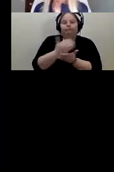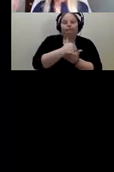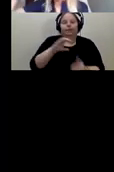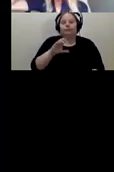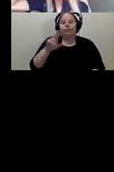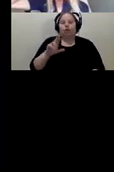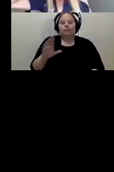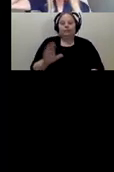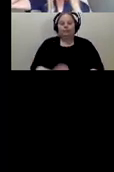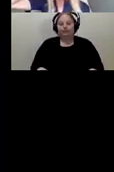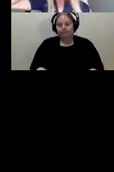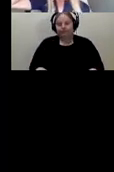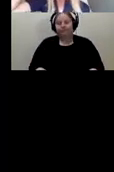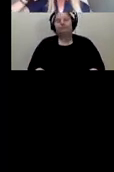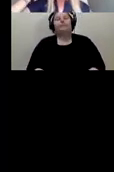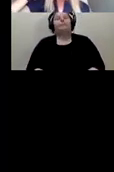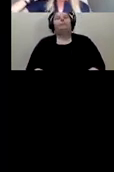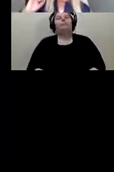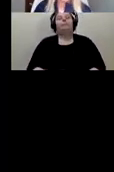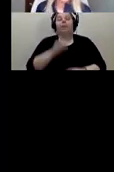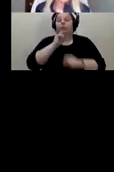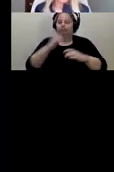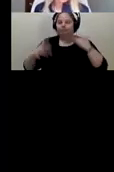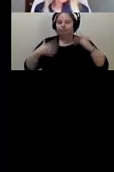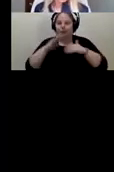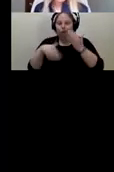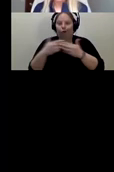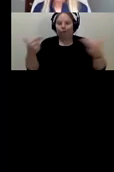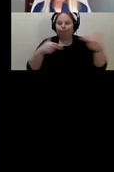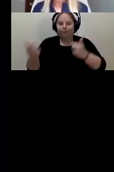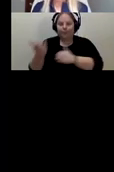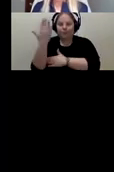CRCs. So we are excited to have everyone join us today.